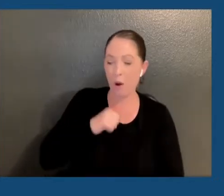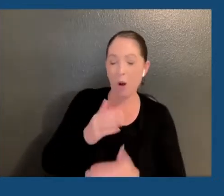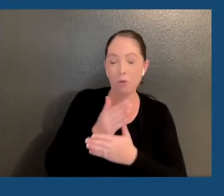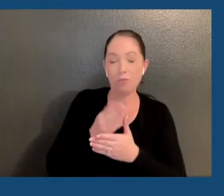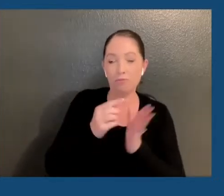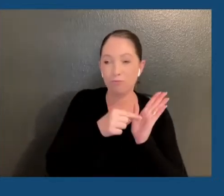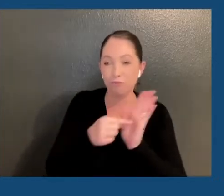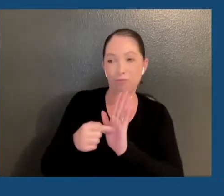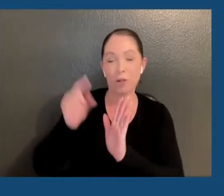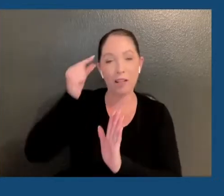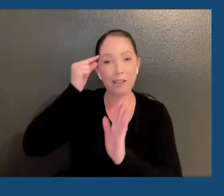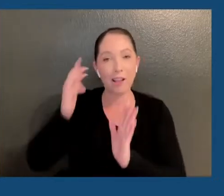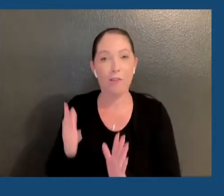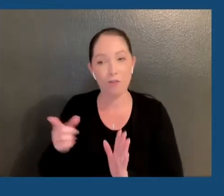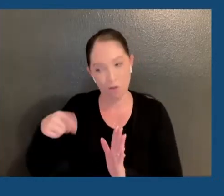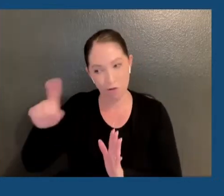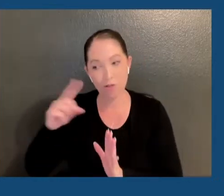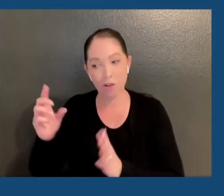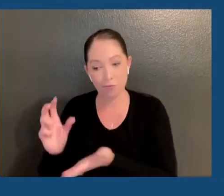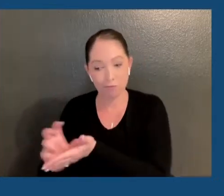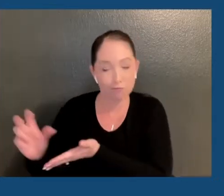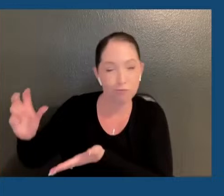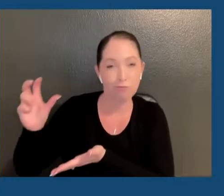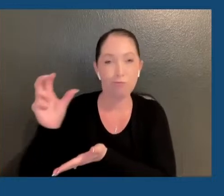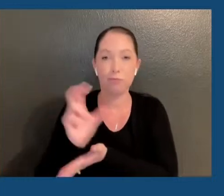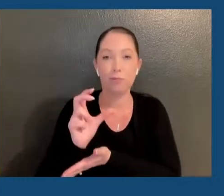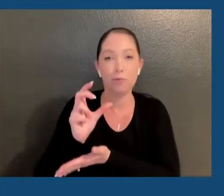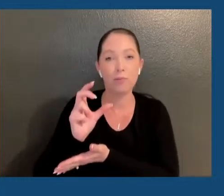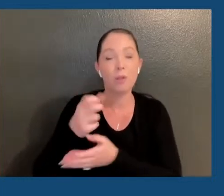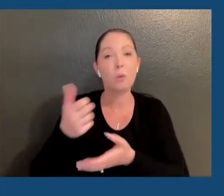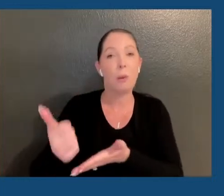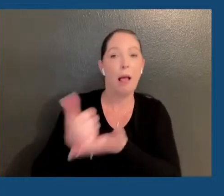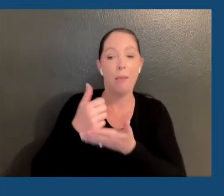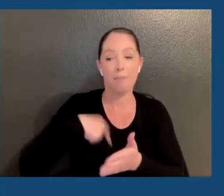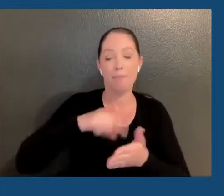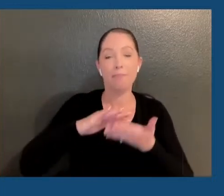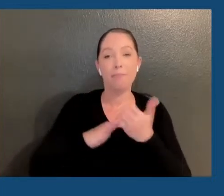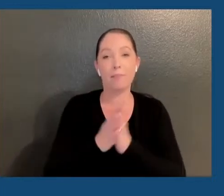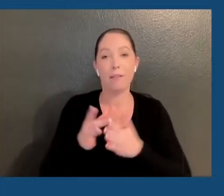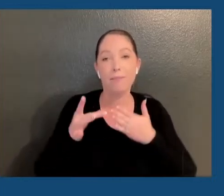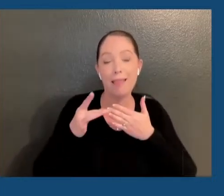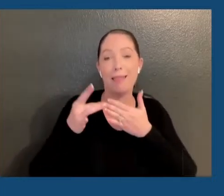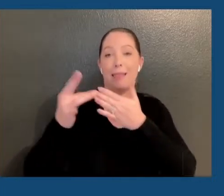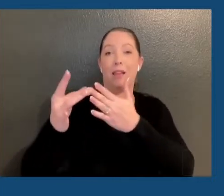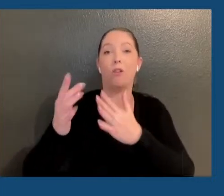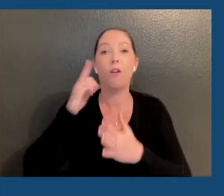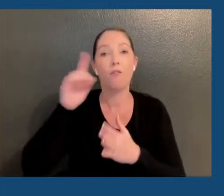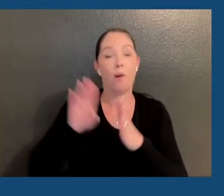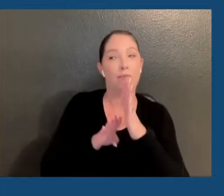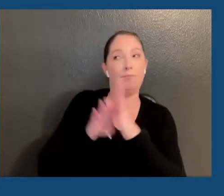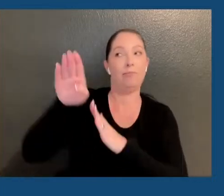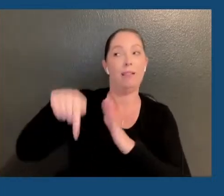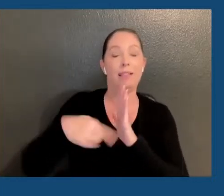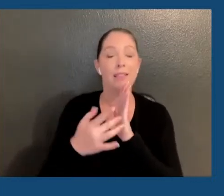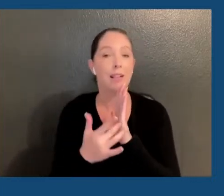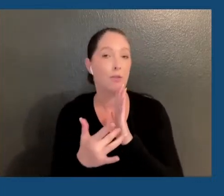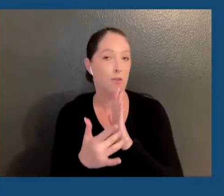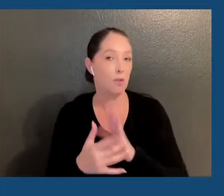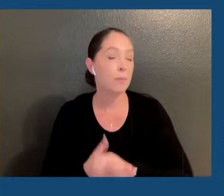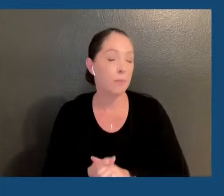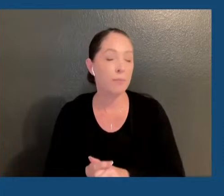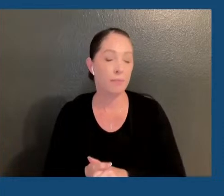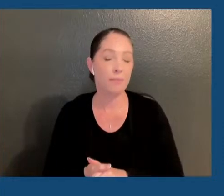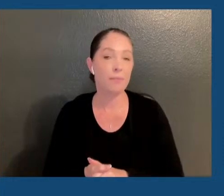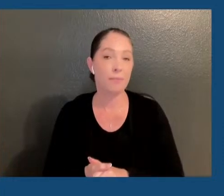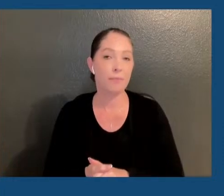in ensuring New York remains a leader in the responsible and equitable development of this technology. There is no